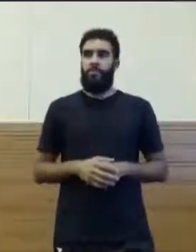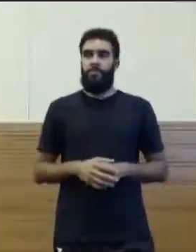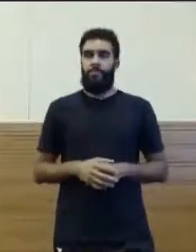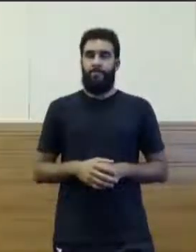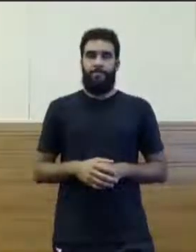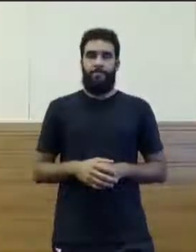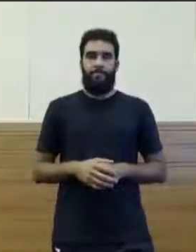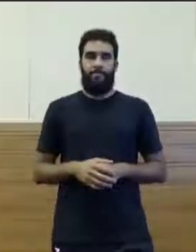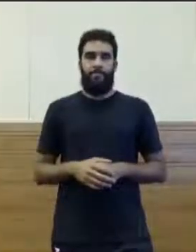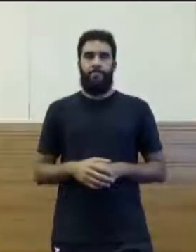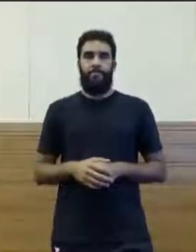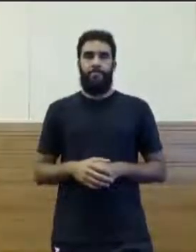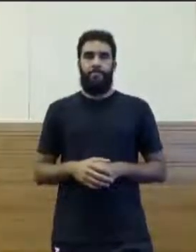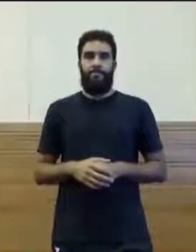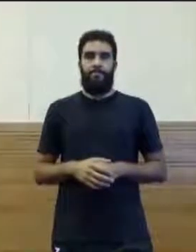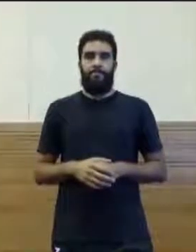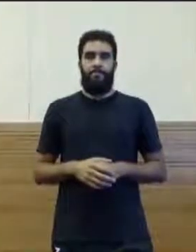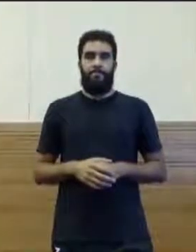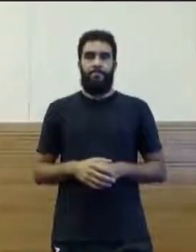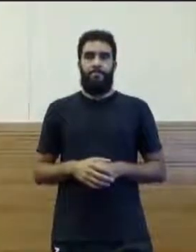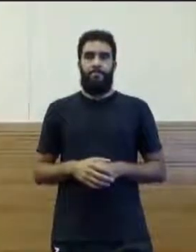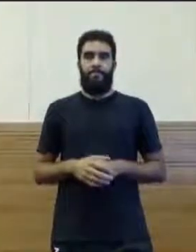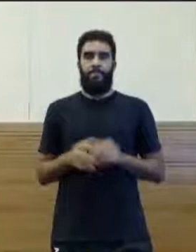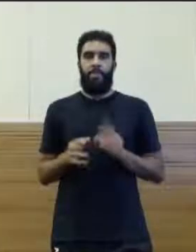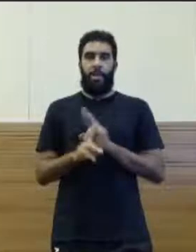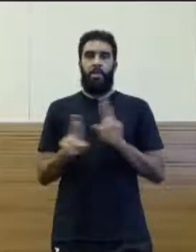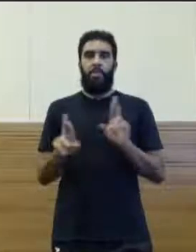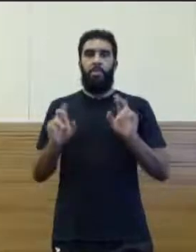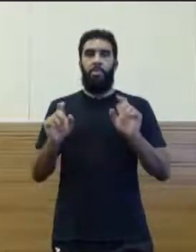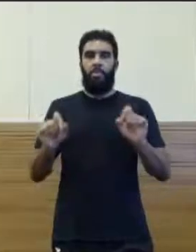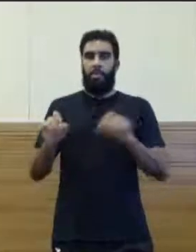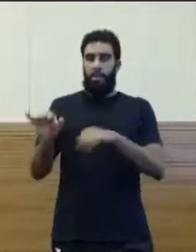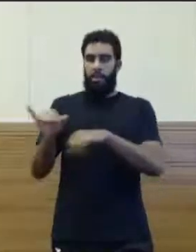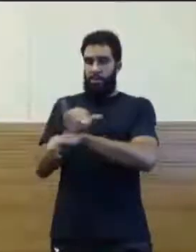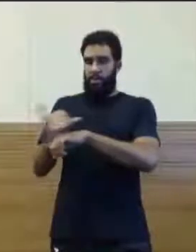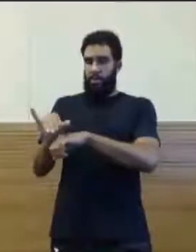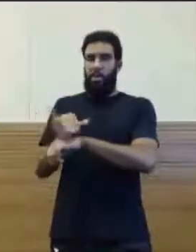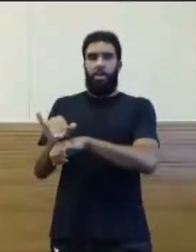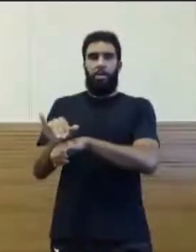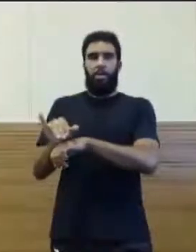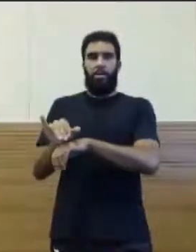well. As regards